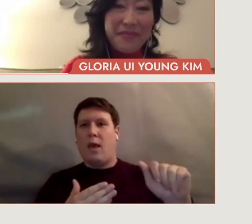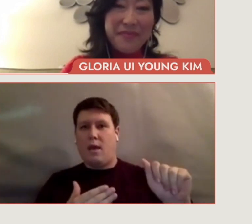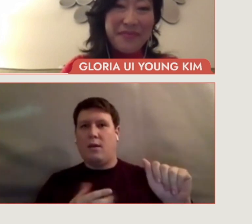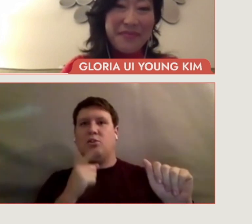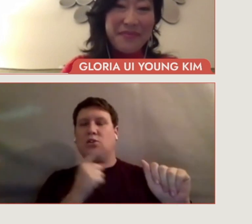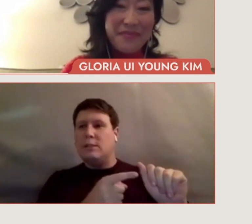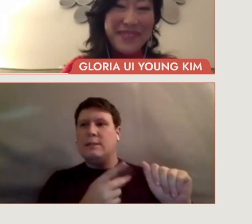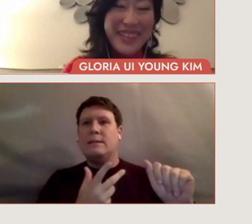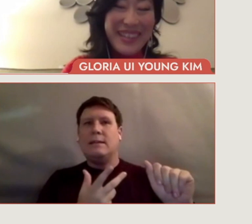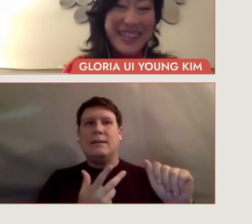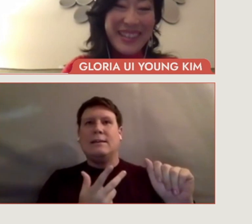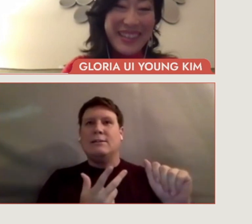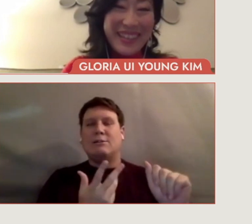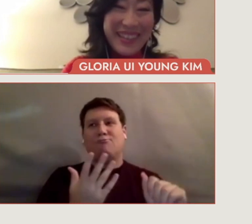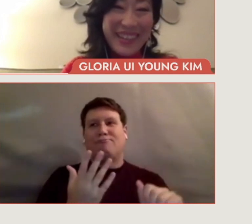precocious disturber.